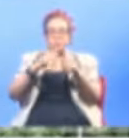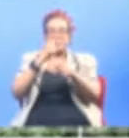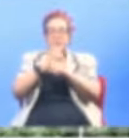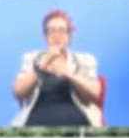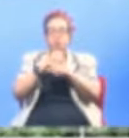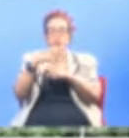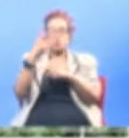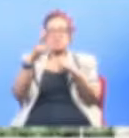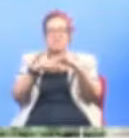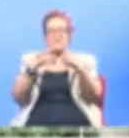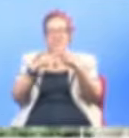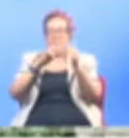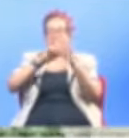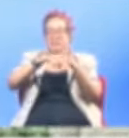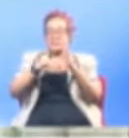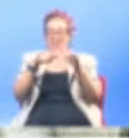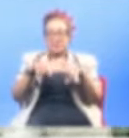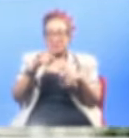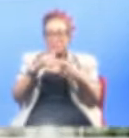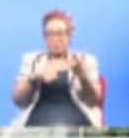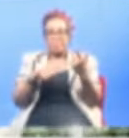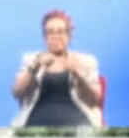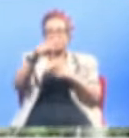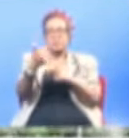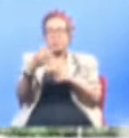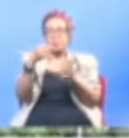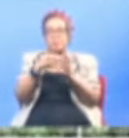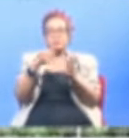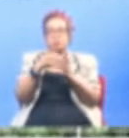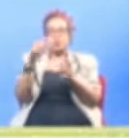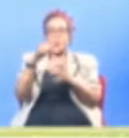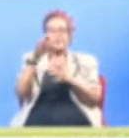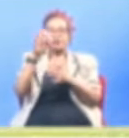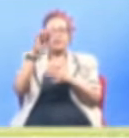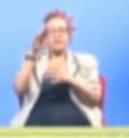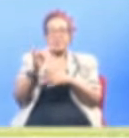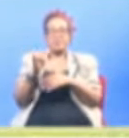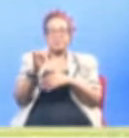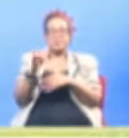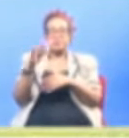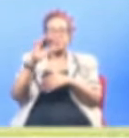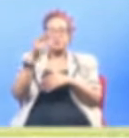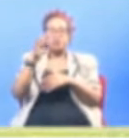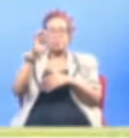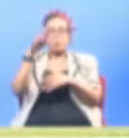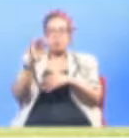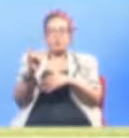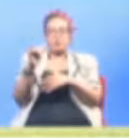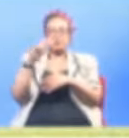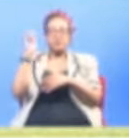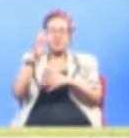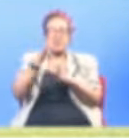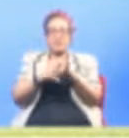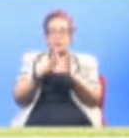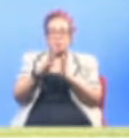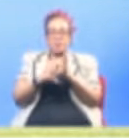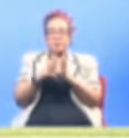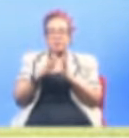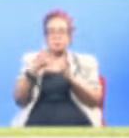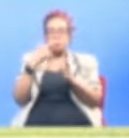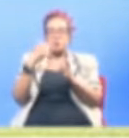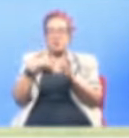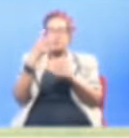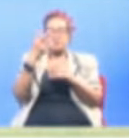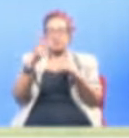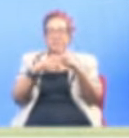July later this year. The other pairs include Geoffrey Yego and Moses Cheboi of Kenya Railways Golf Club, who scored 46 points to